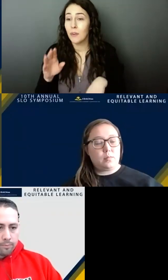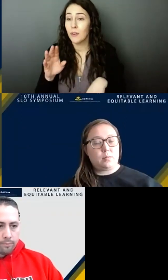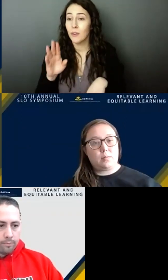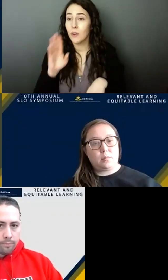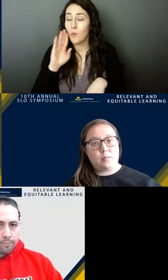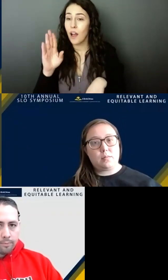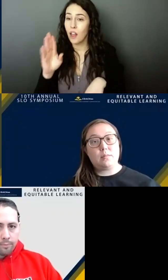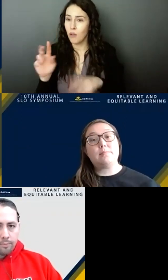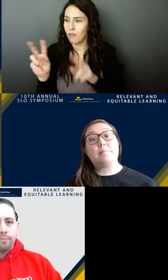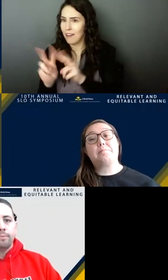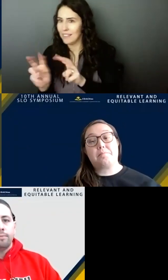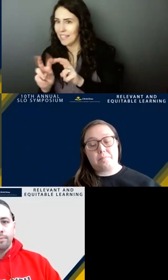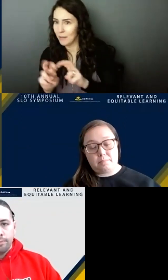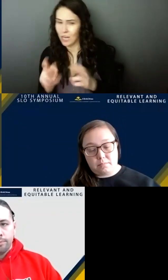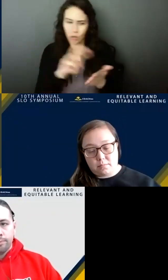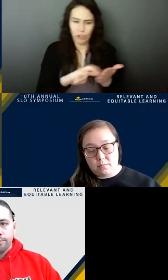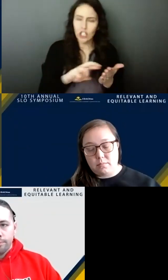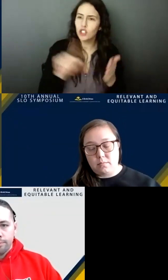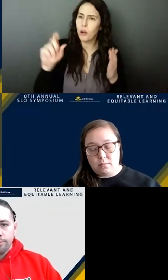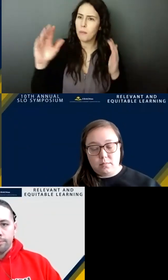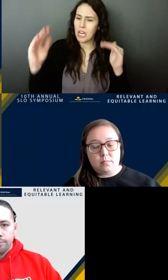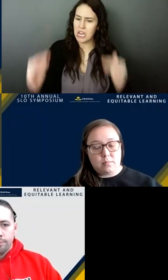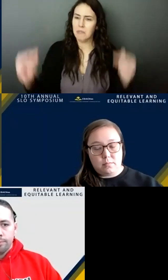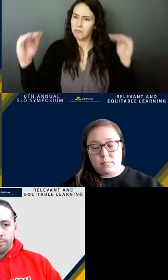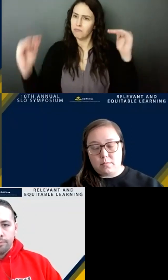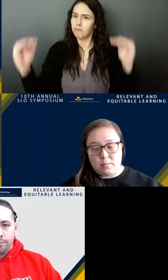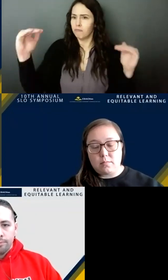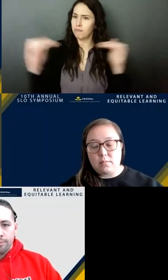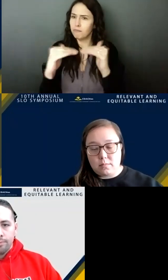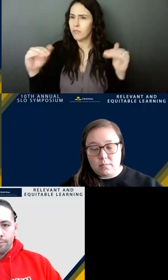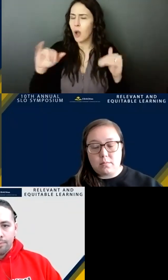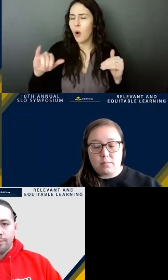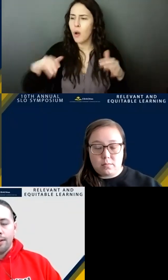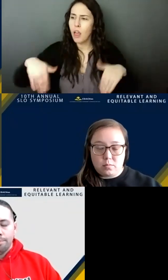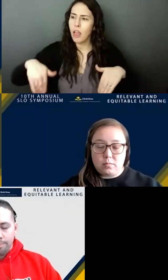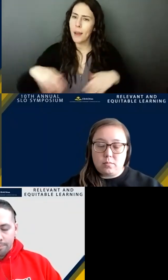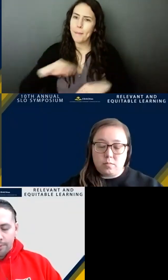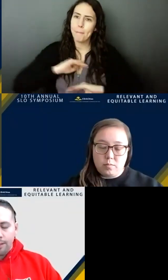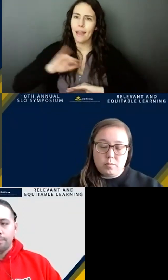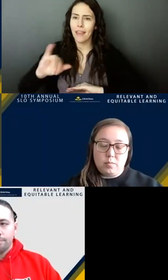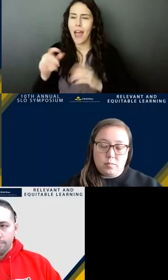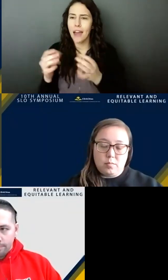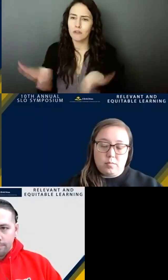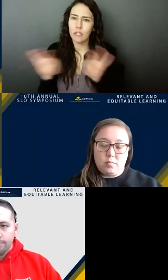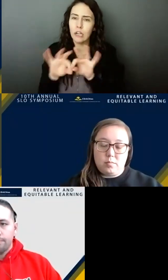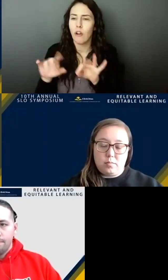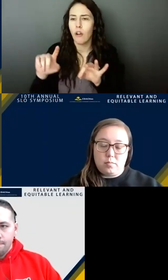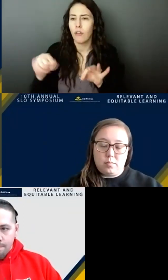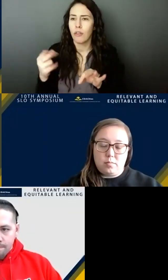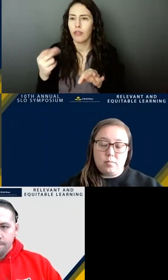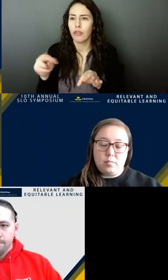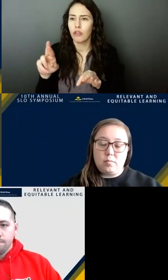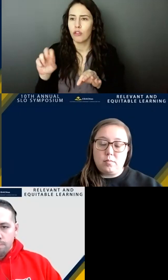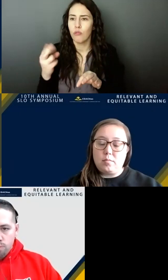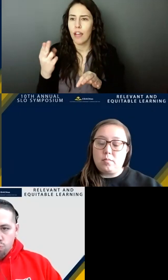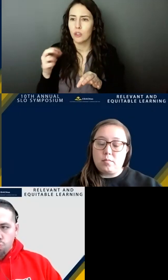as research. And they will say, oh, we've not met this critical threshold, so therefore we're throwing this out, right? Or